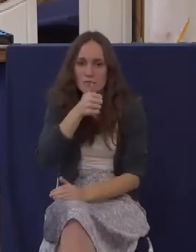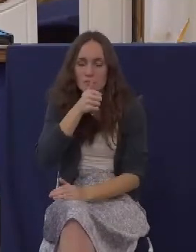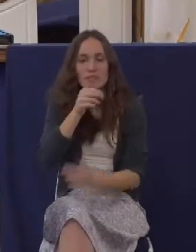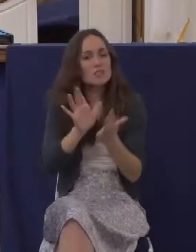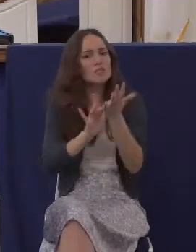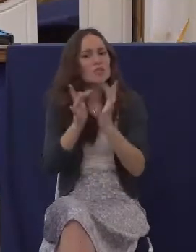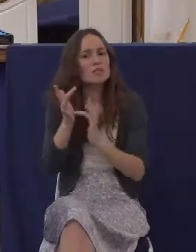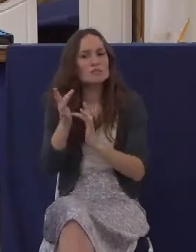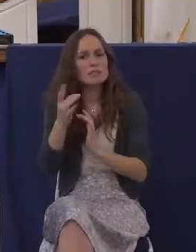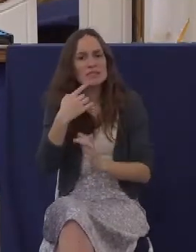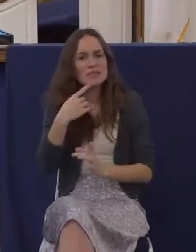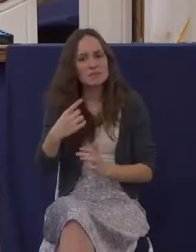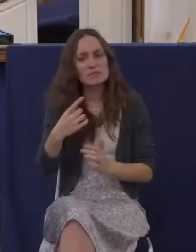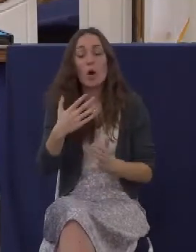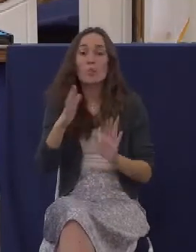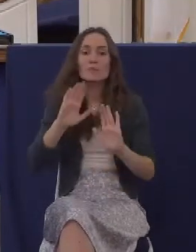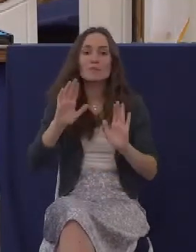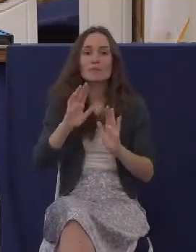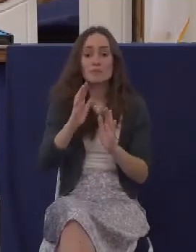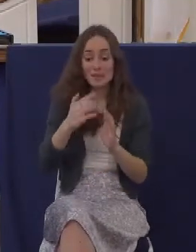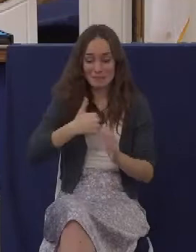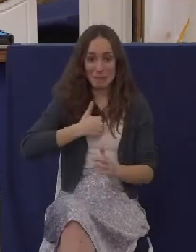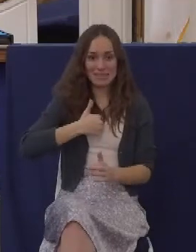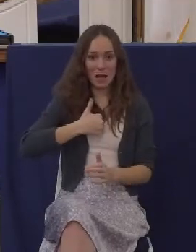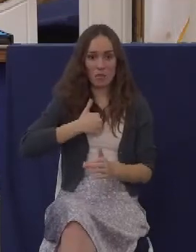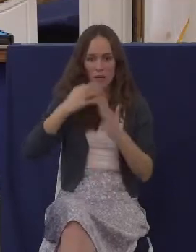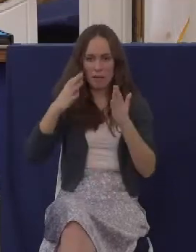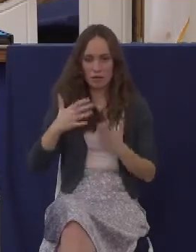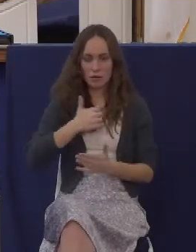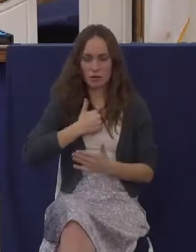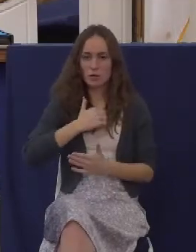I've never in my life ever checked the record to see who gives what.